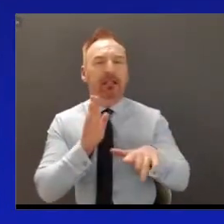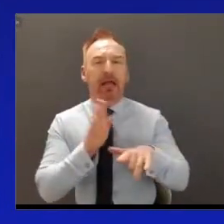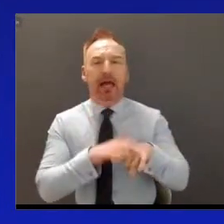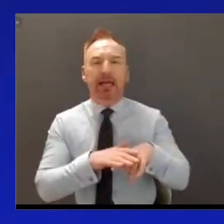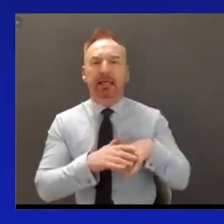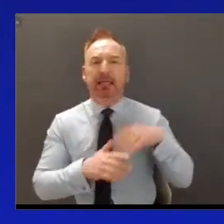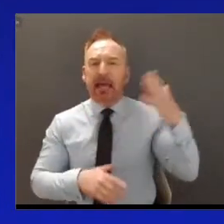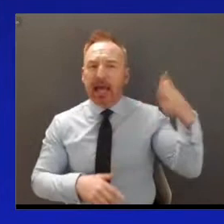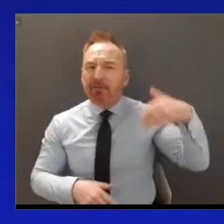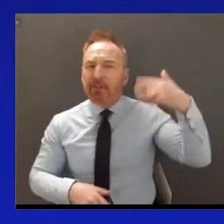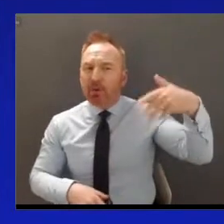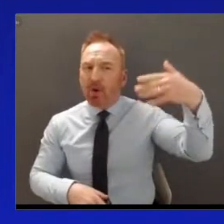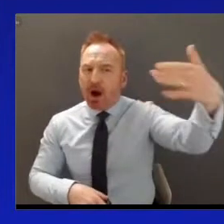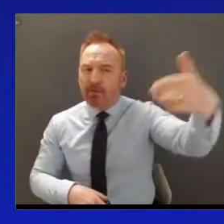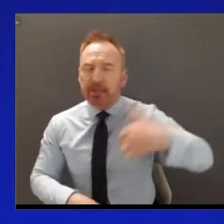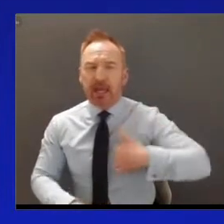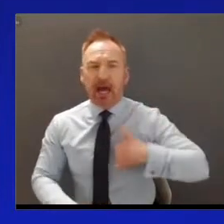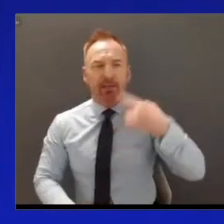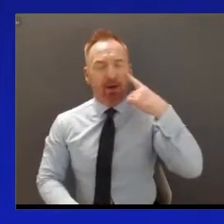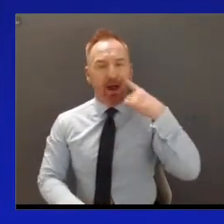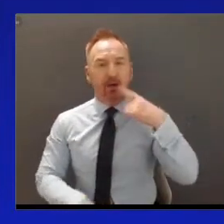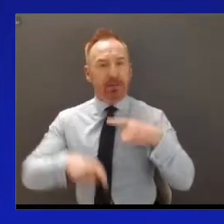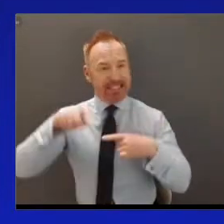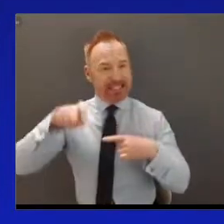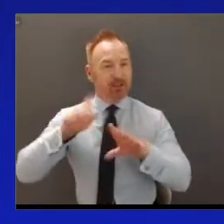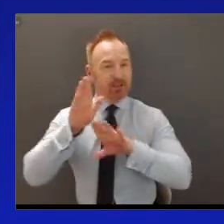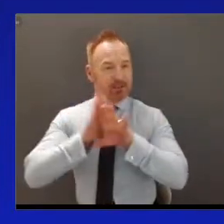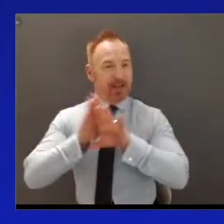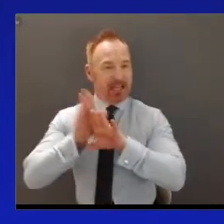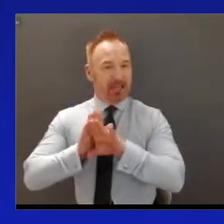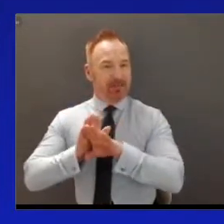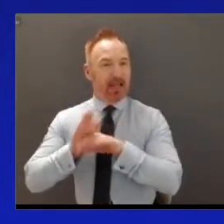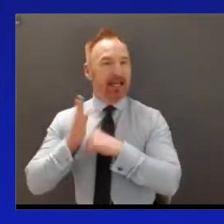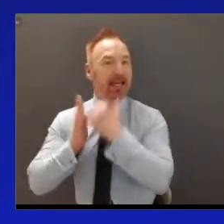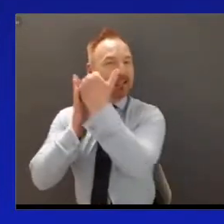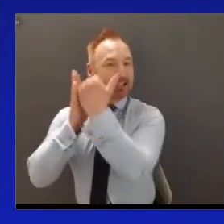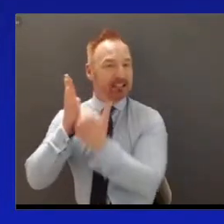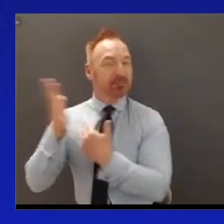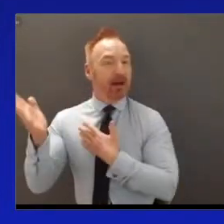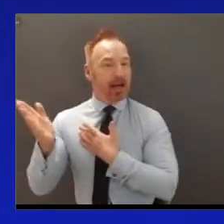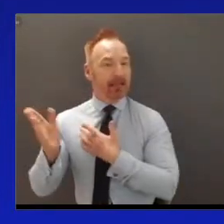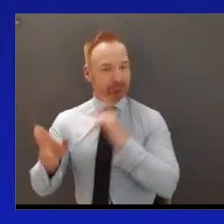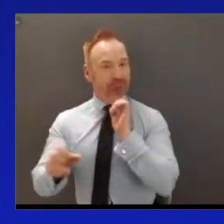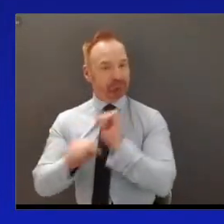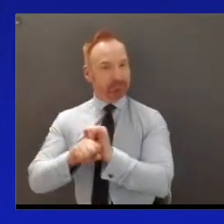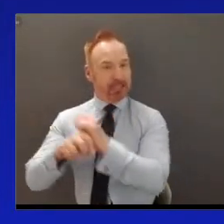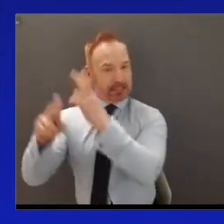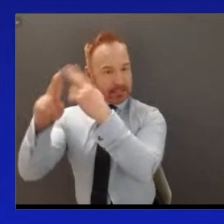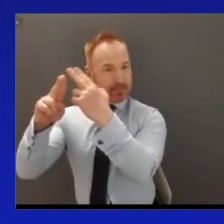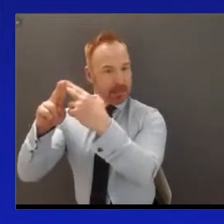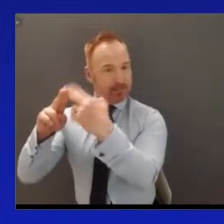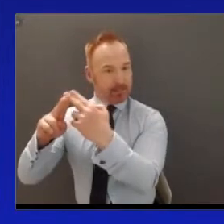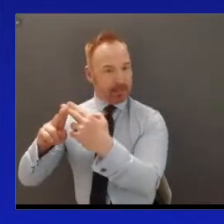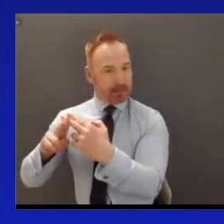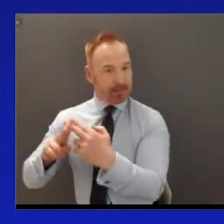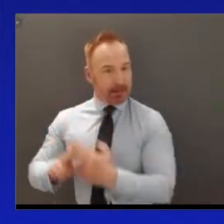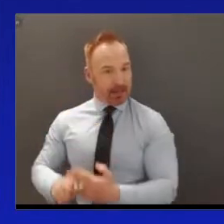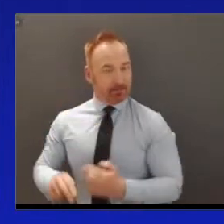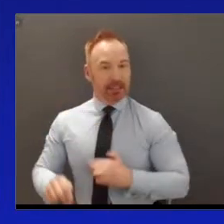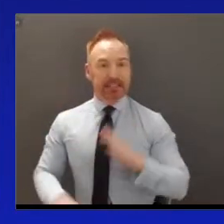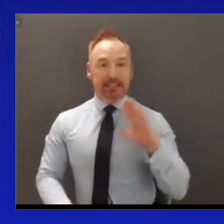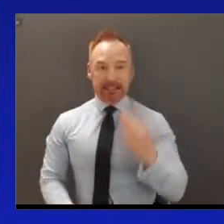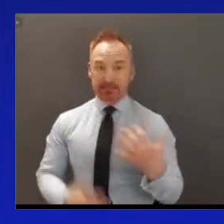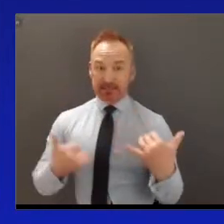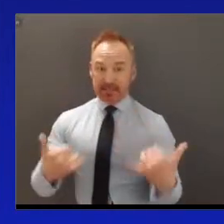them. I've always thought we need a by name list, and this just seems like such a good opportunity to start